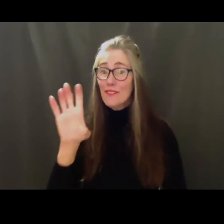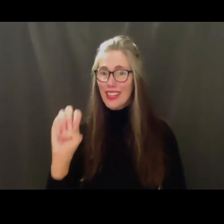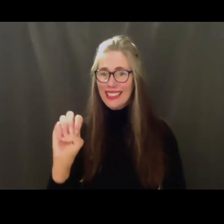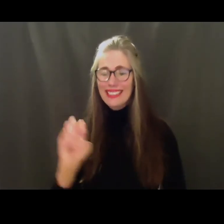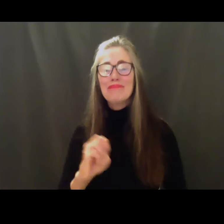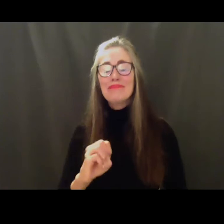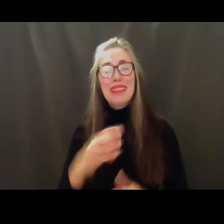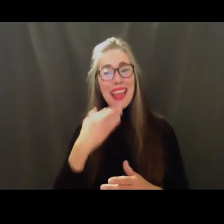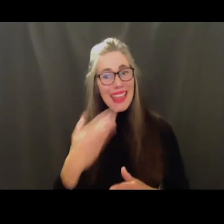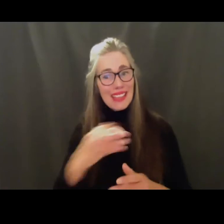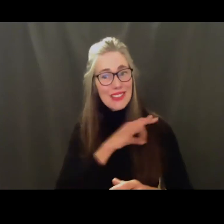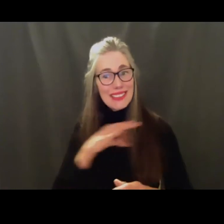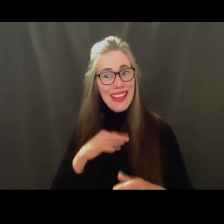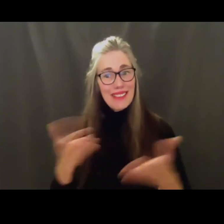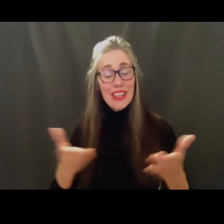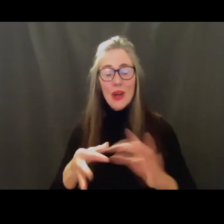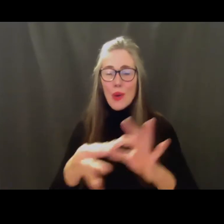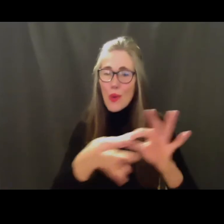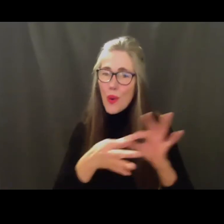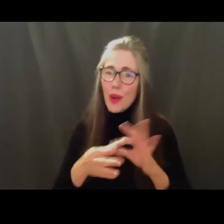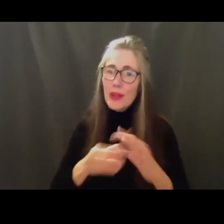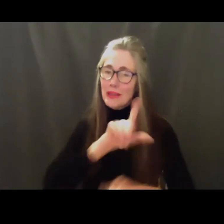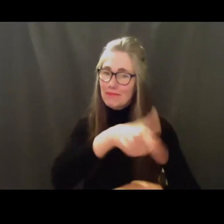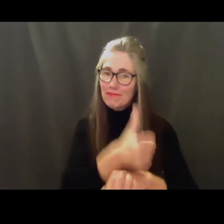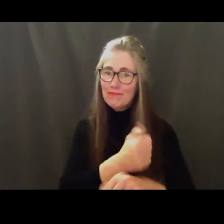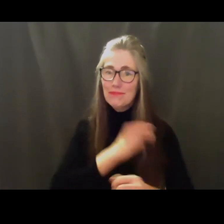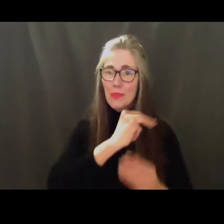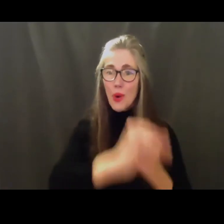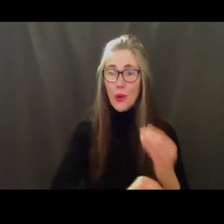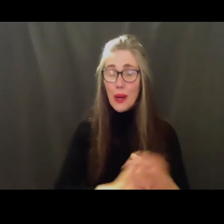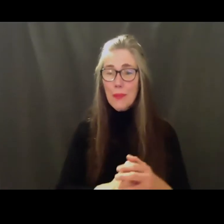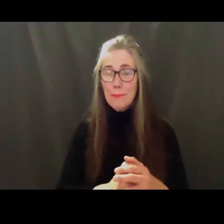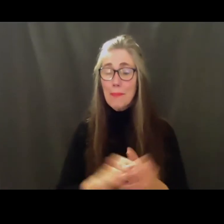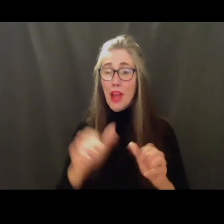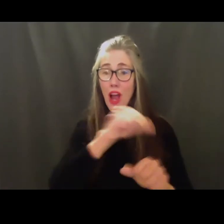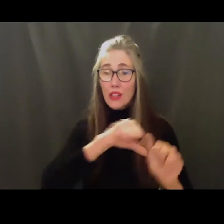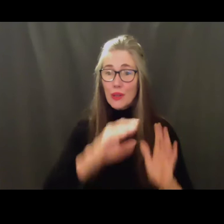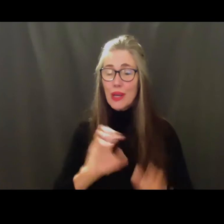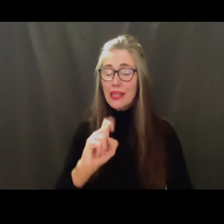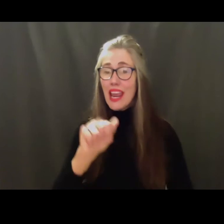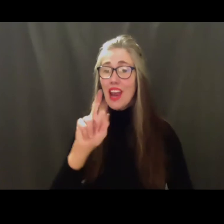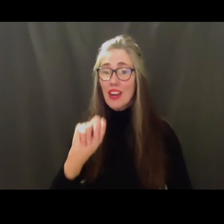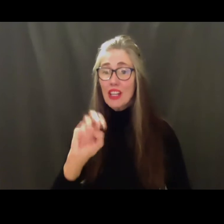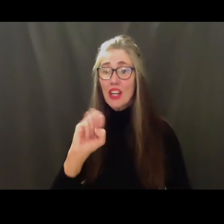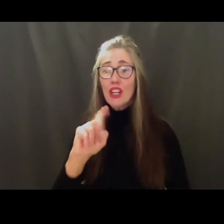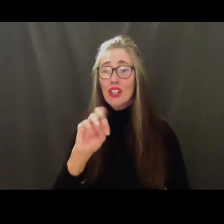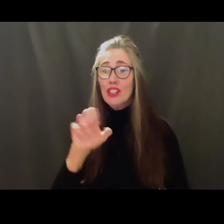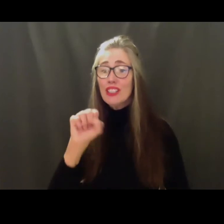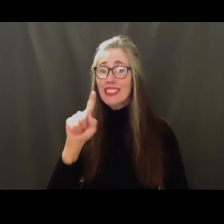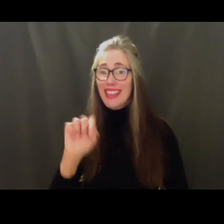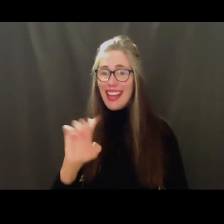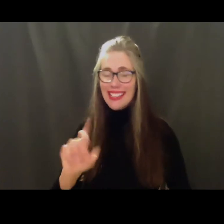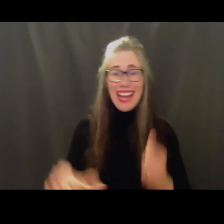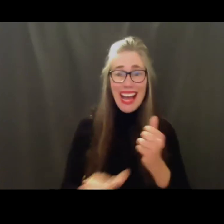go as well to the staff members who coordinate our programs. IHC Associate Director Aaron Nerstad, Assistant Director